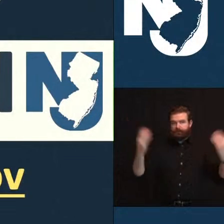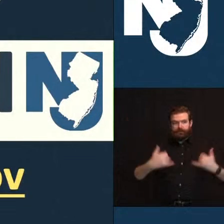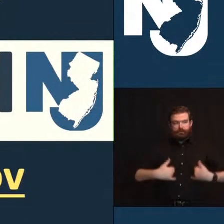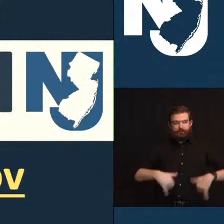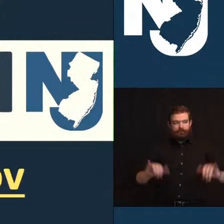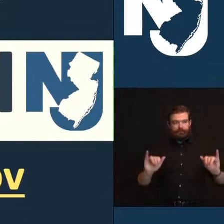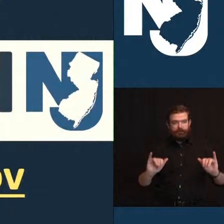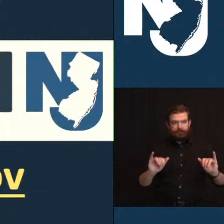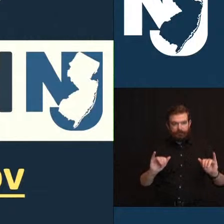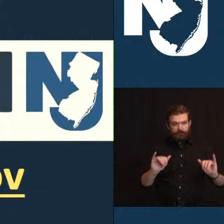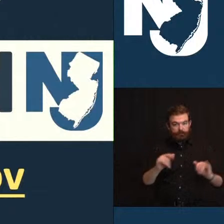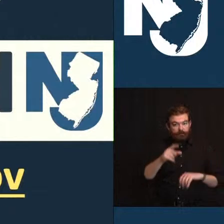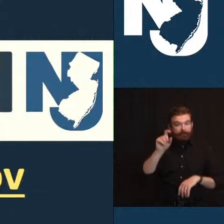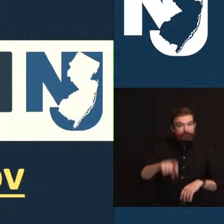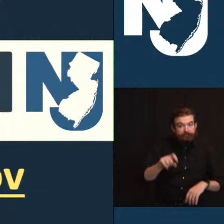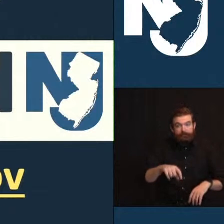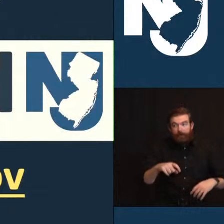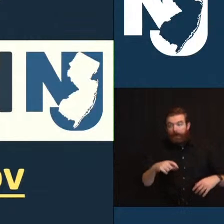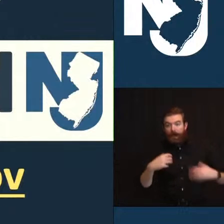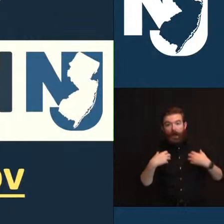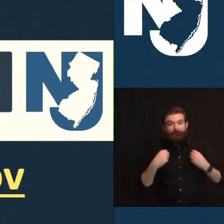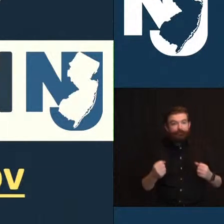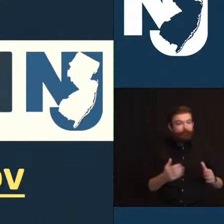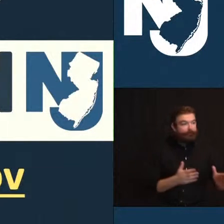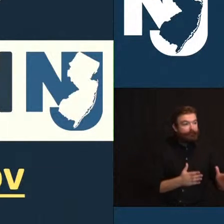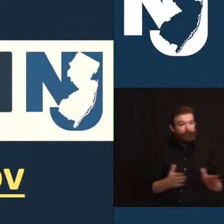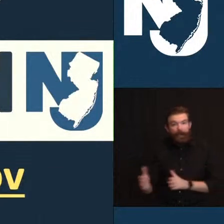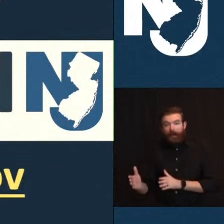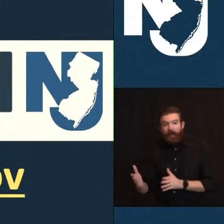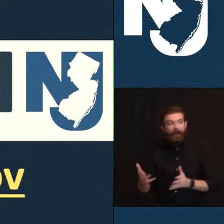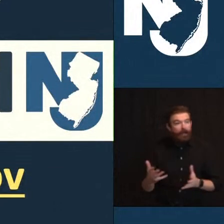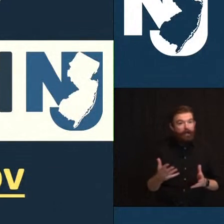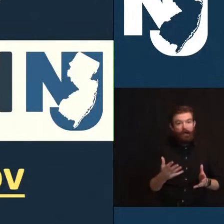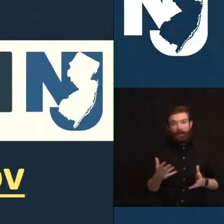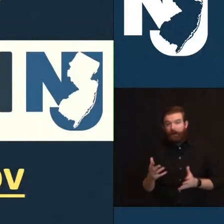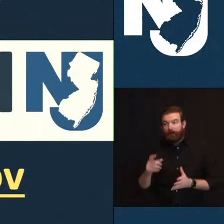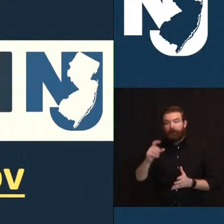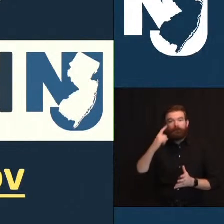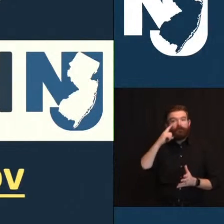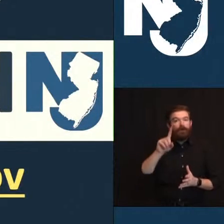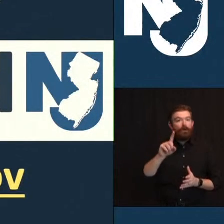2021. Anyone looking for health care coverage for the upcoming year should visit